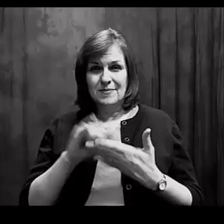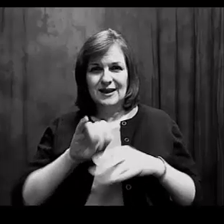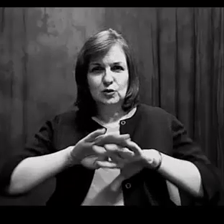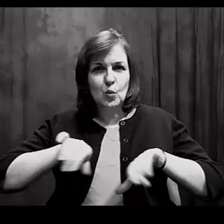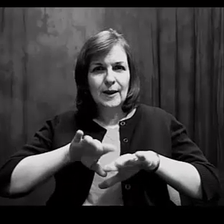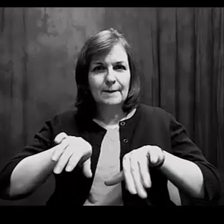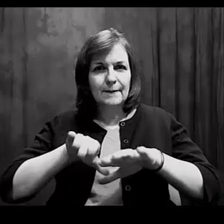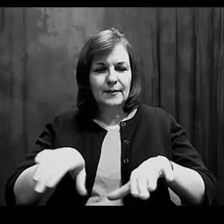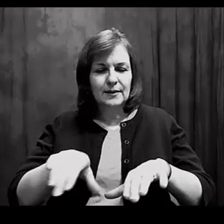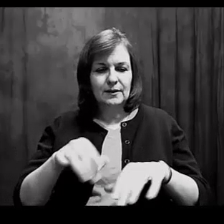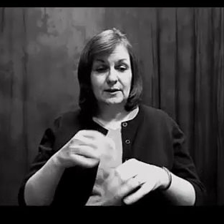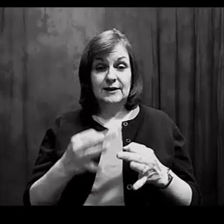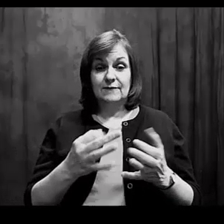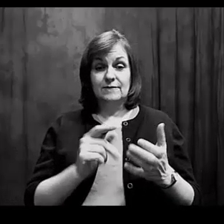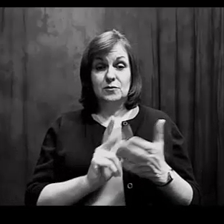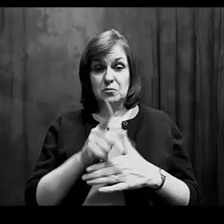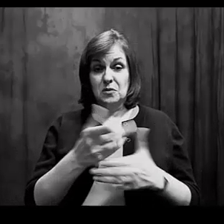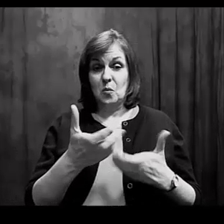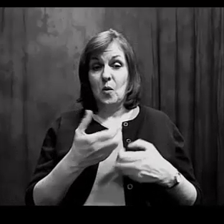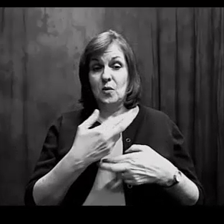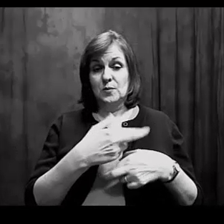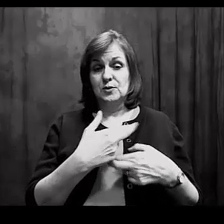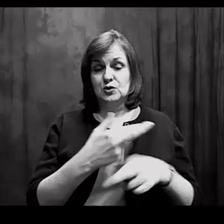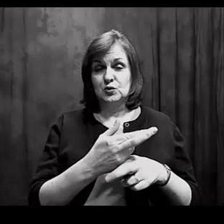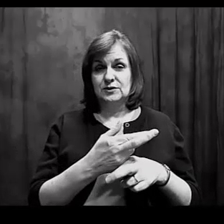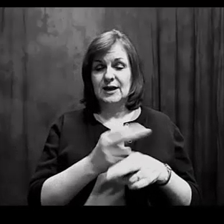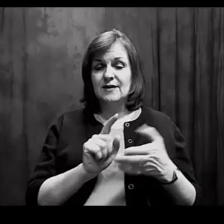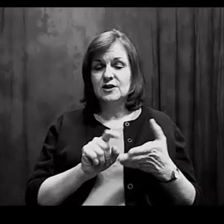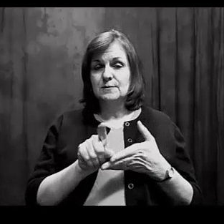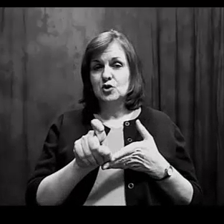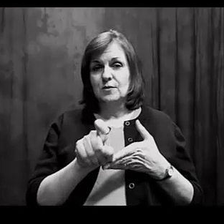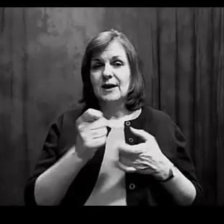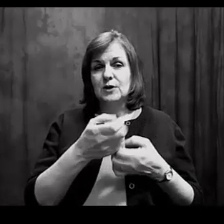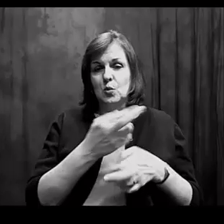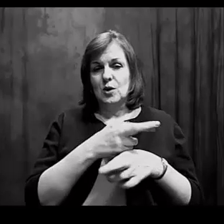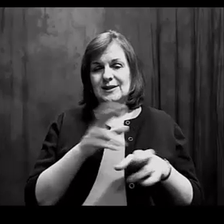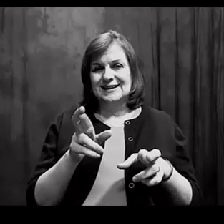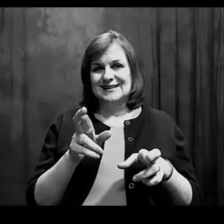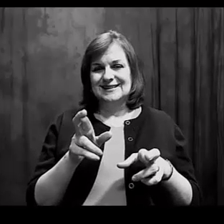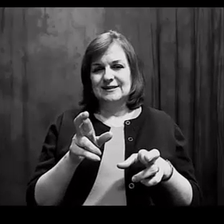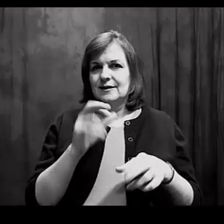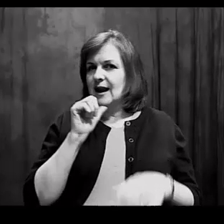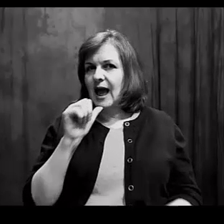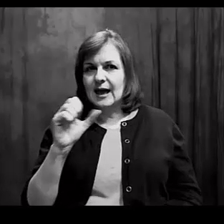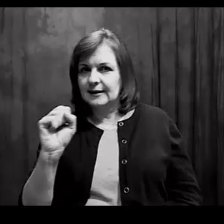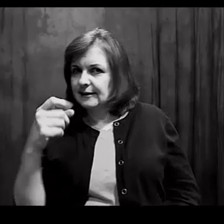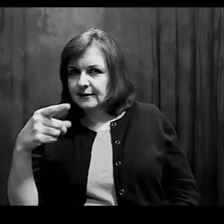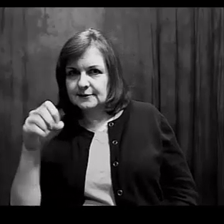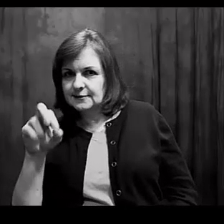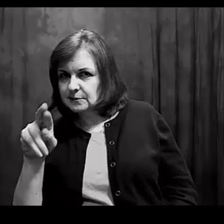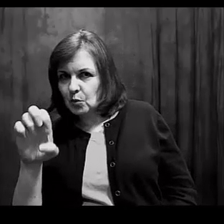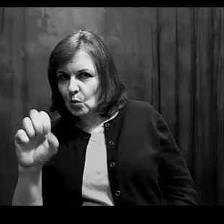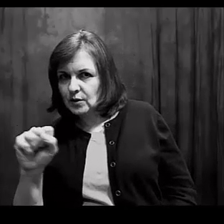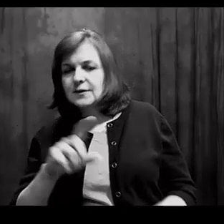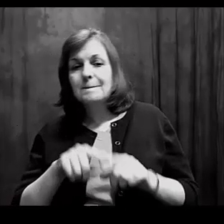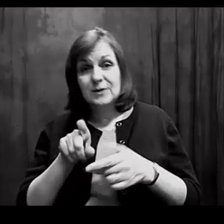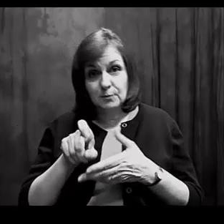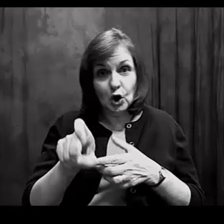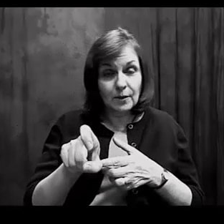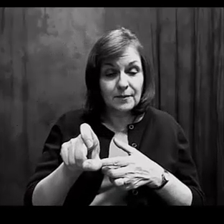other thing, they have swimming sperm. So to reproduce, they have to release these